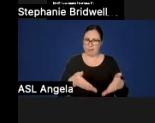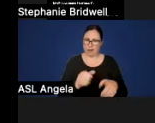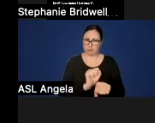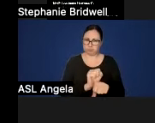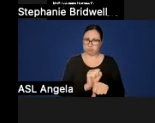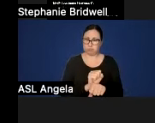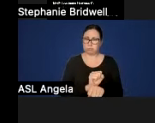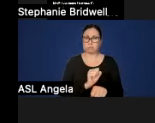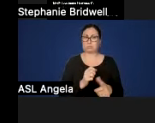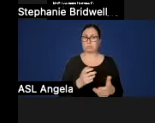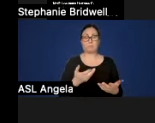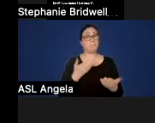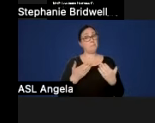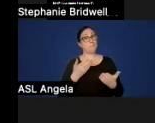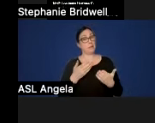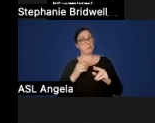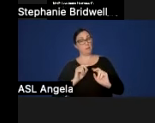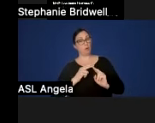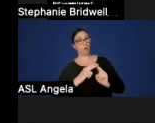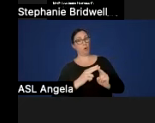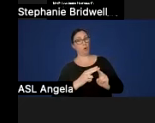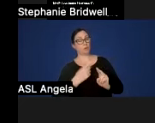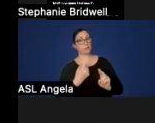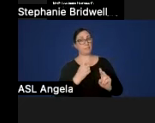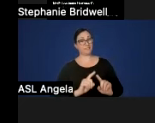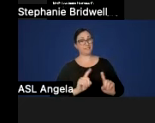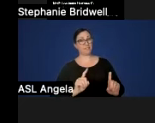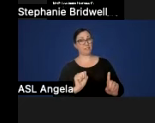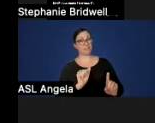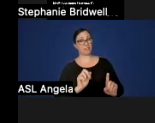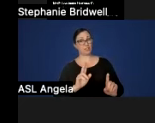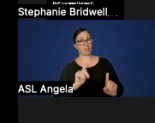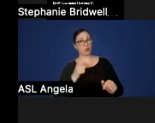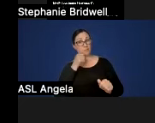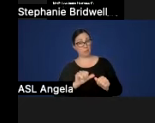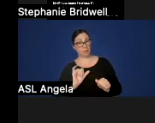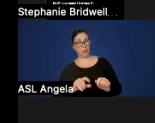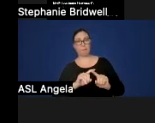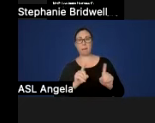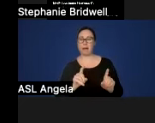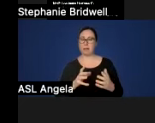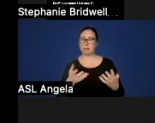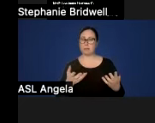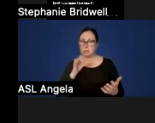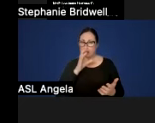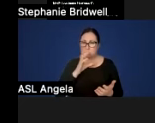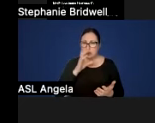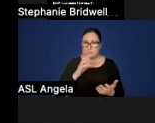Like I said, it may not be called a SART, it could be called something else, but is there a place in your community where,